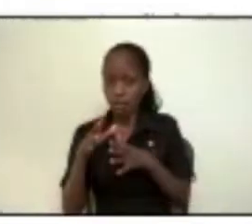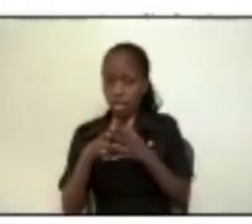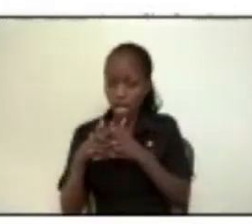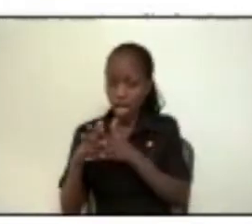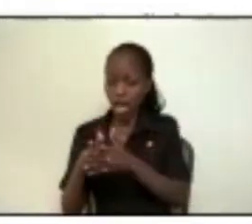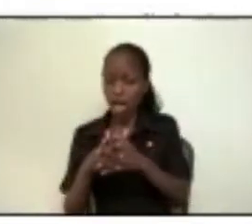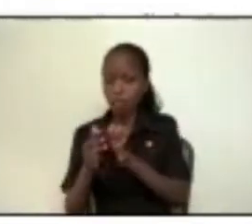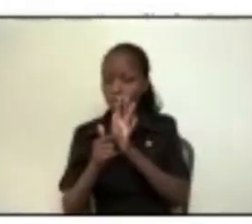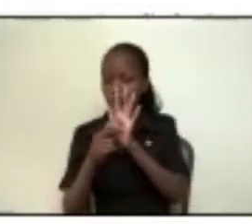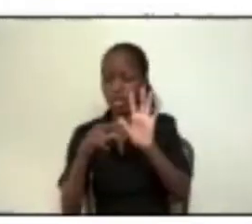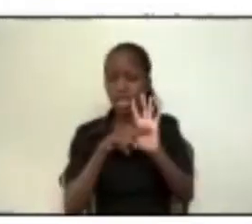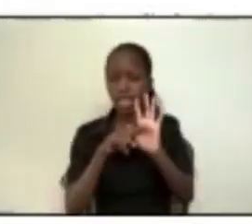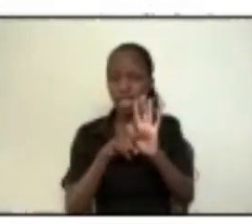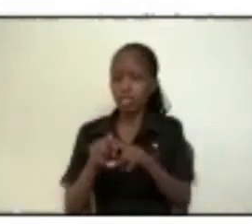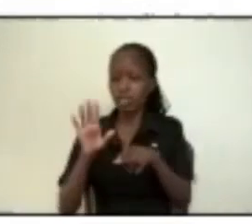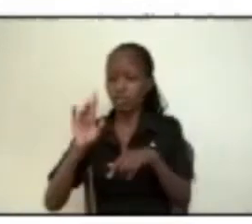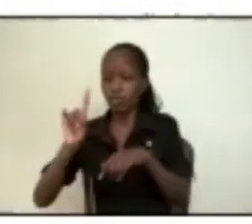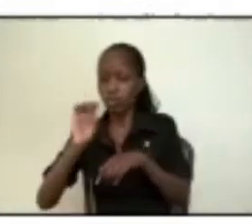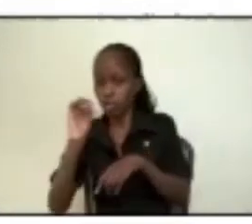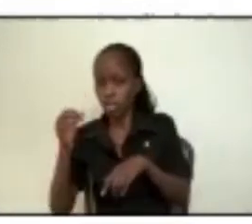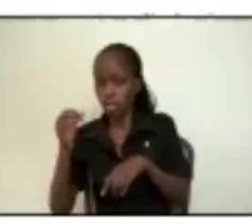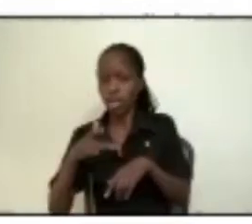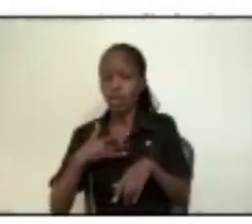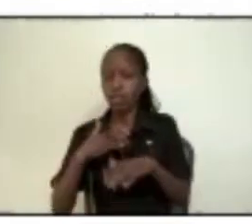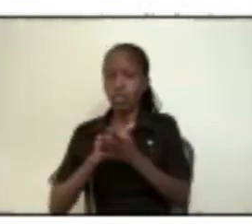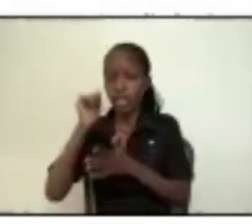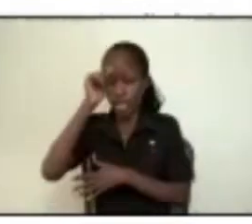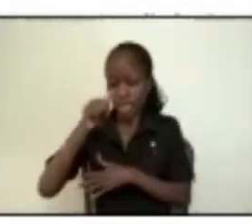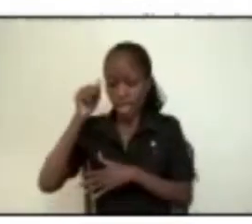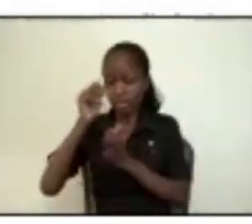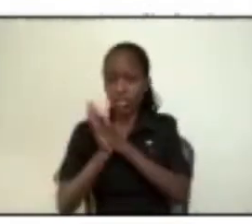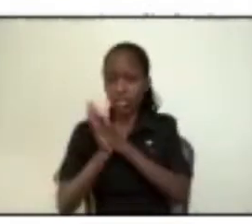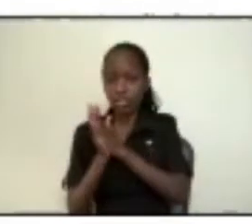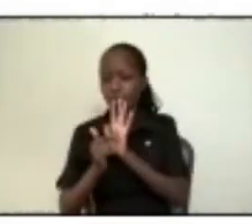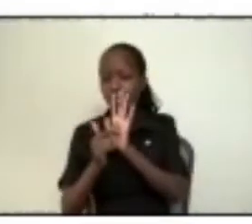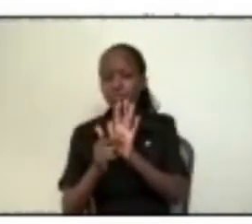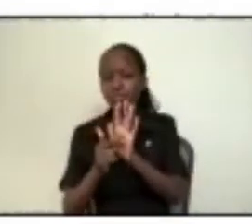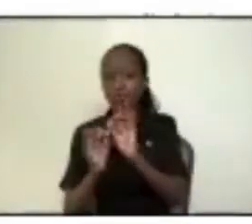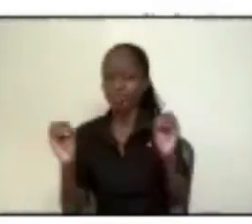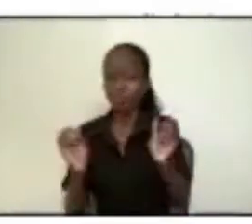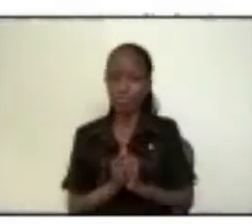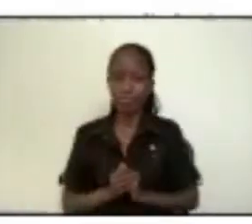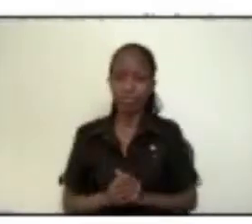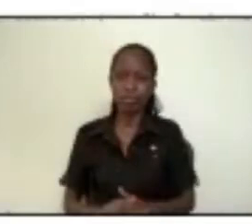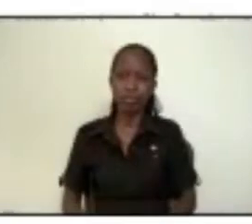light, while 51% felt Asian narratives weren't represented at all. So